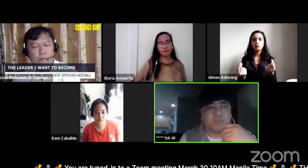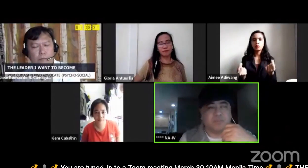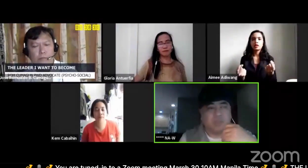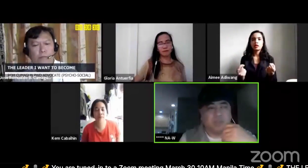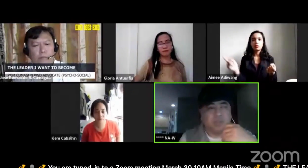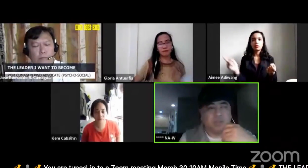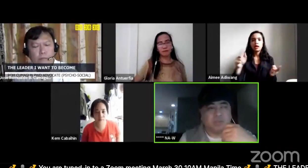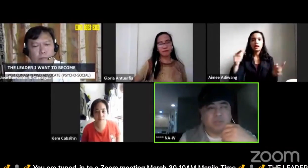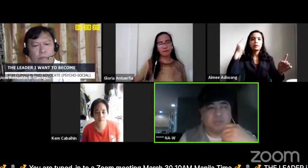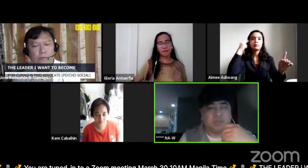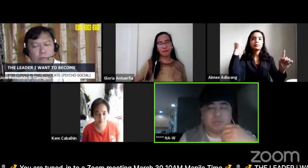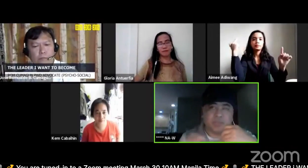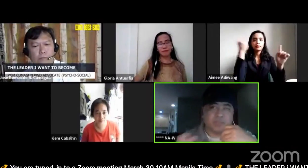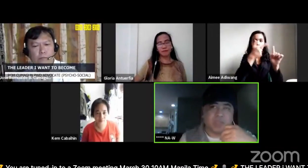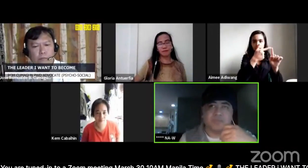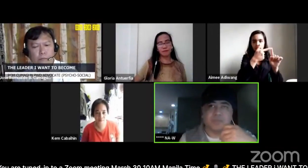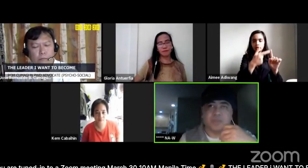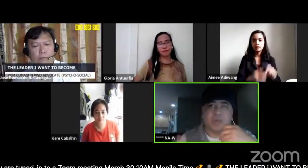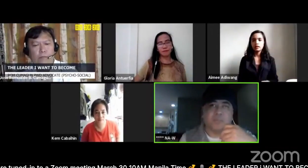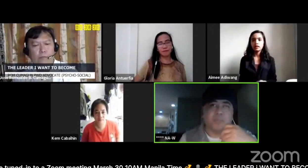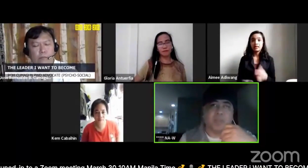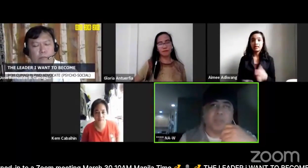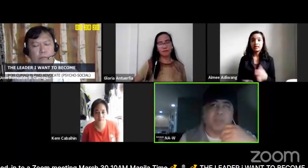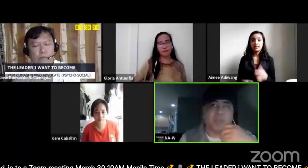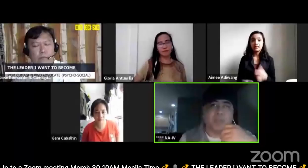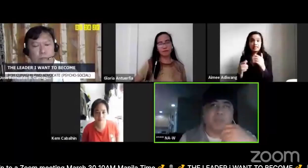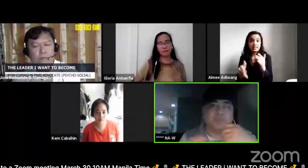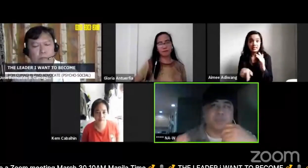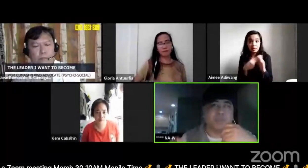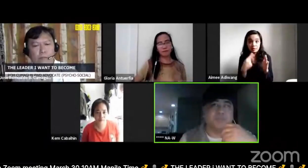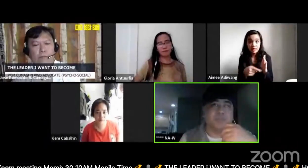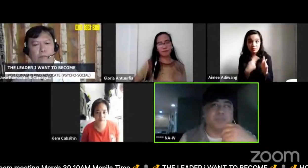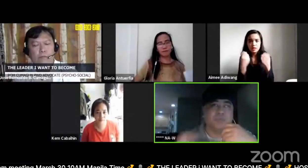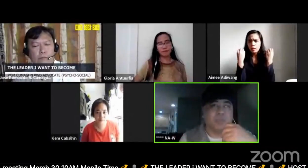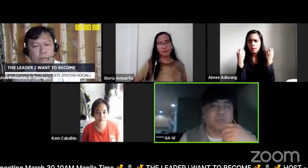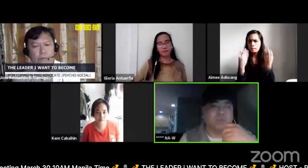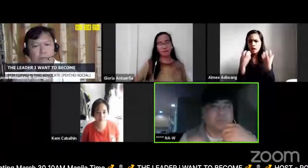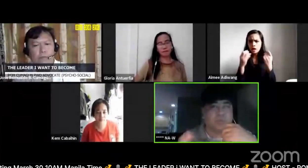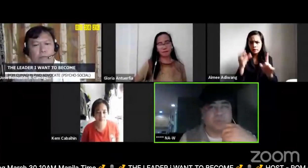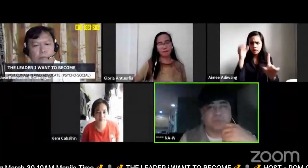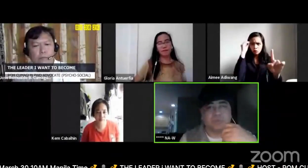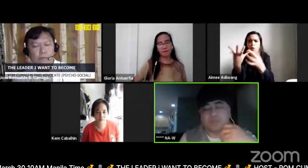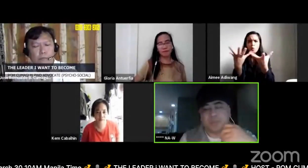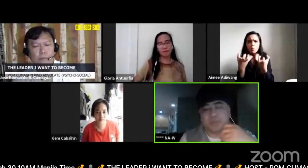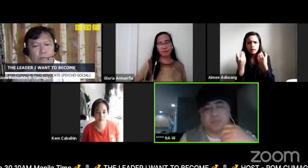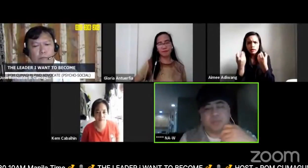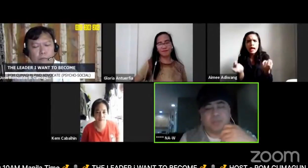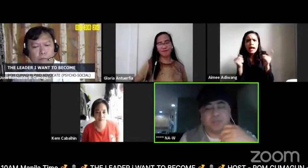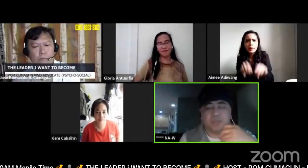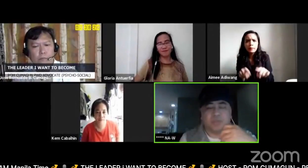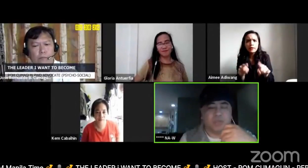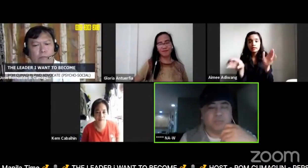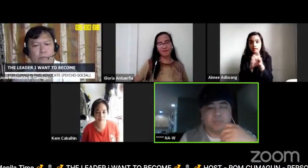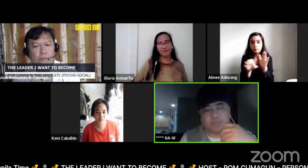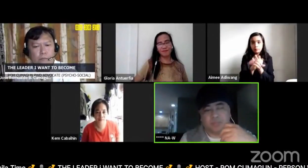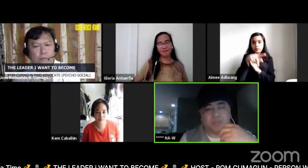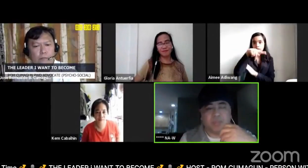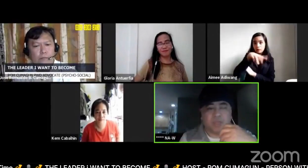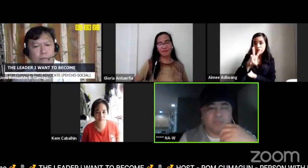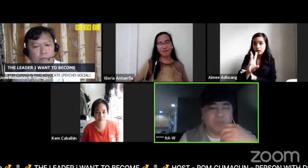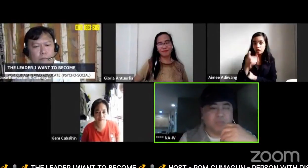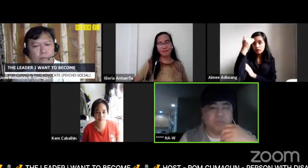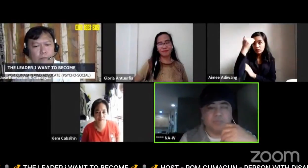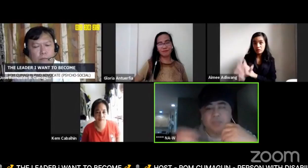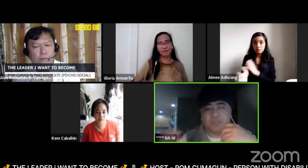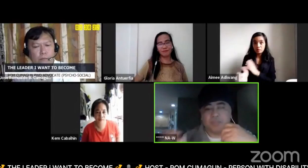objective. Sometimes there are many objectives that you want to pursue, like for example, sa PWDs, hindi ko alam,